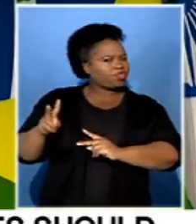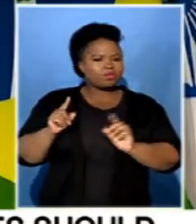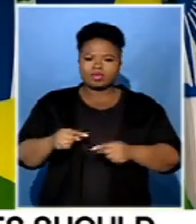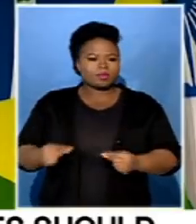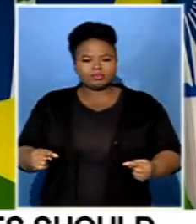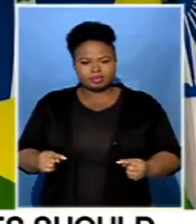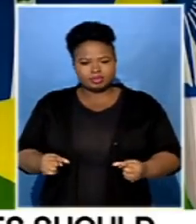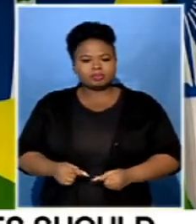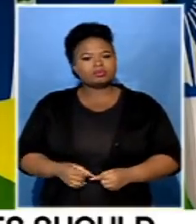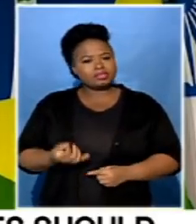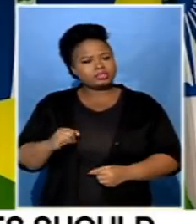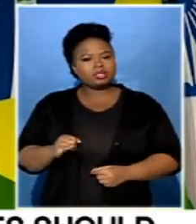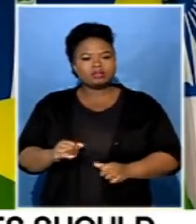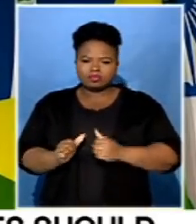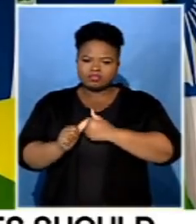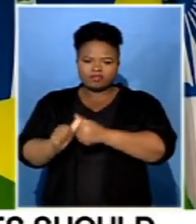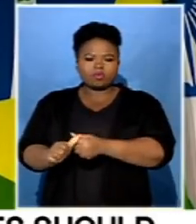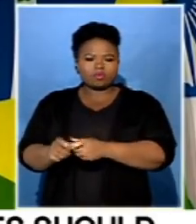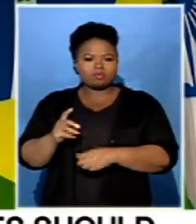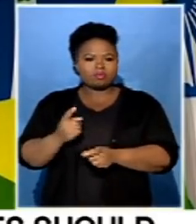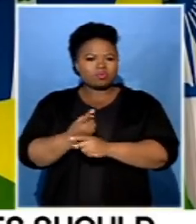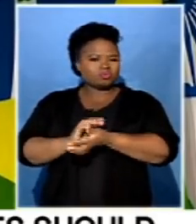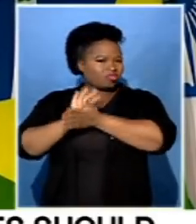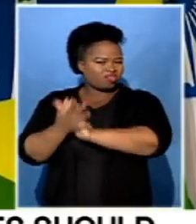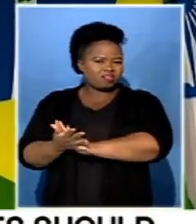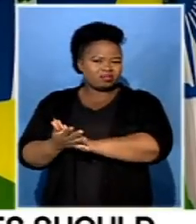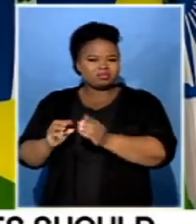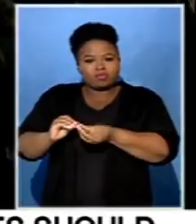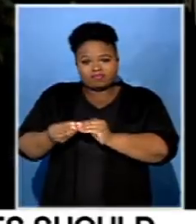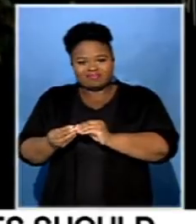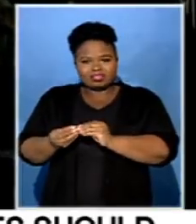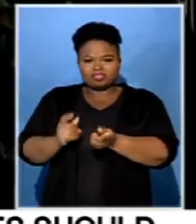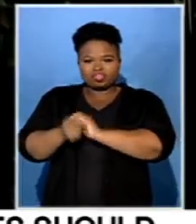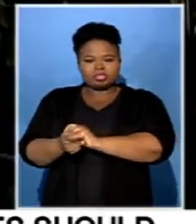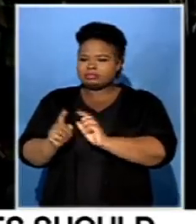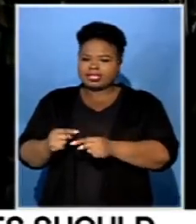one pleases, still less should it be dismantled and restructured.